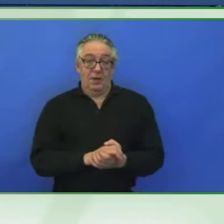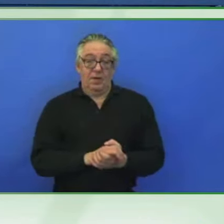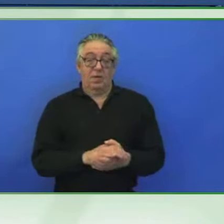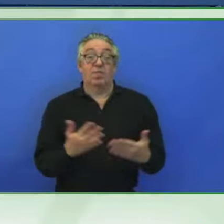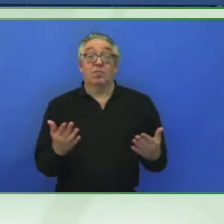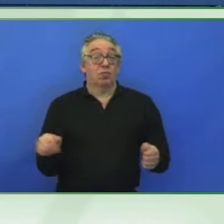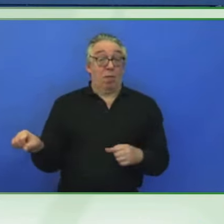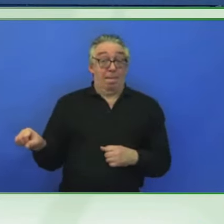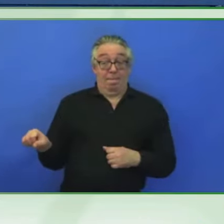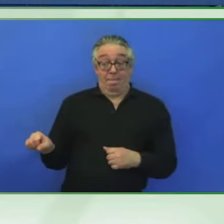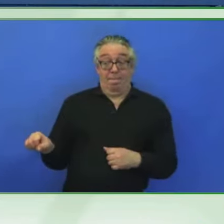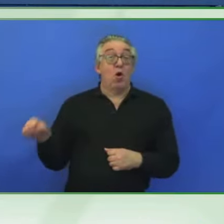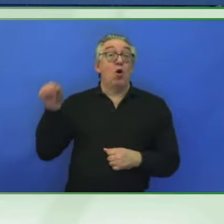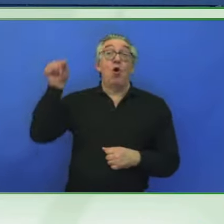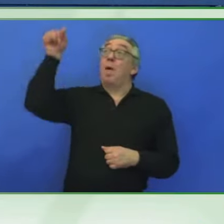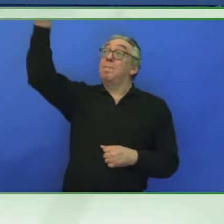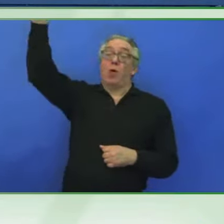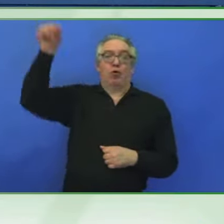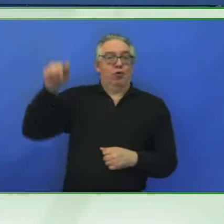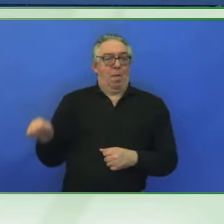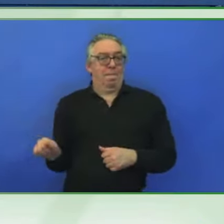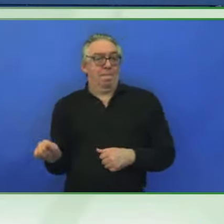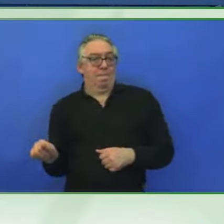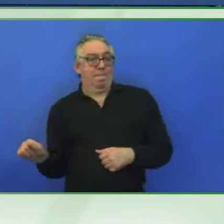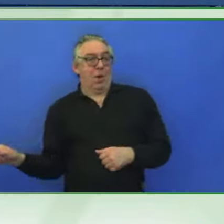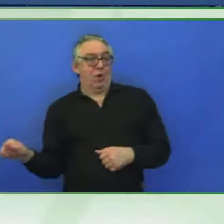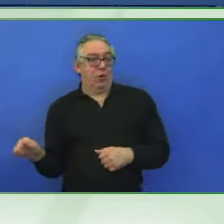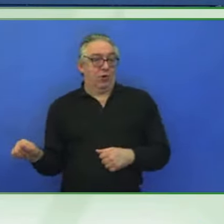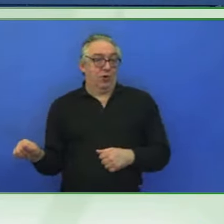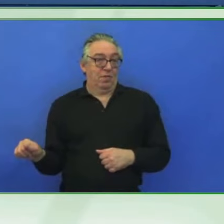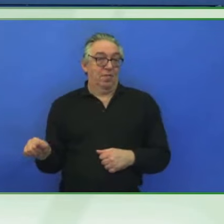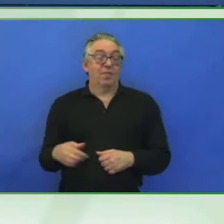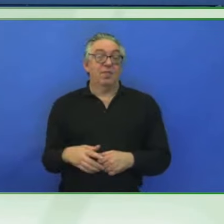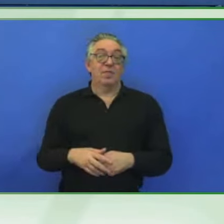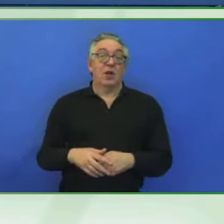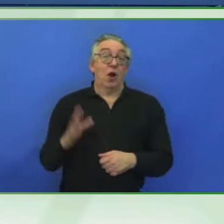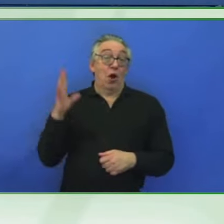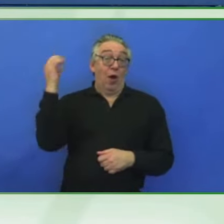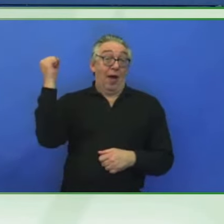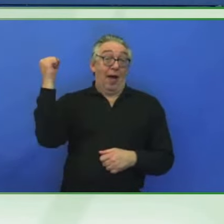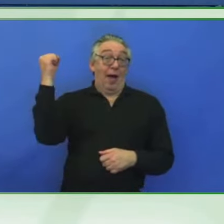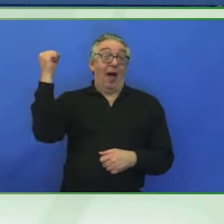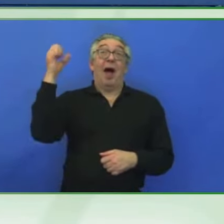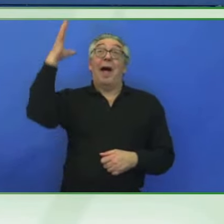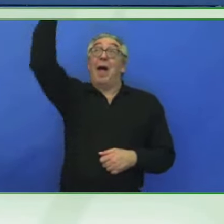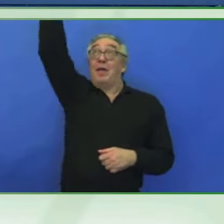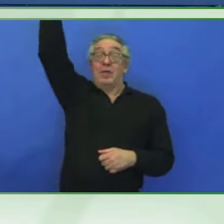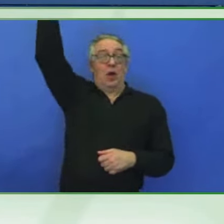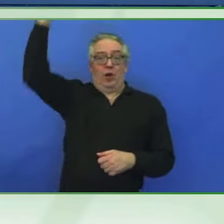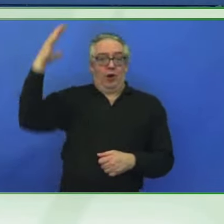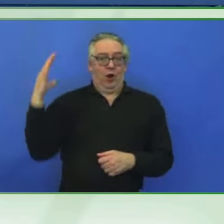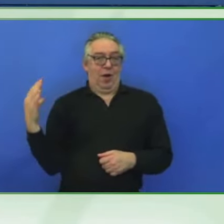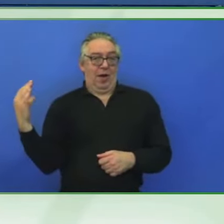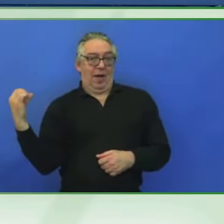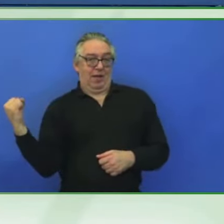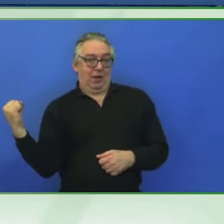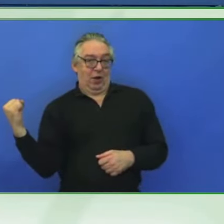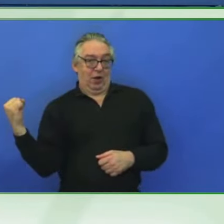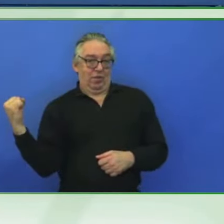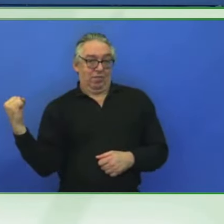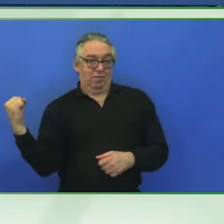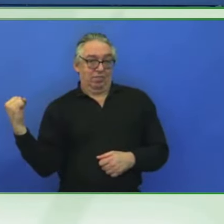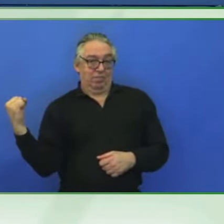emergency handle, and intercom, located at a height that guarantee the reach of wheelchair users. We